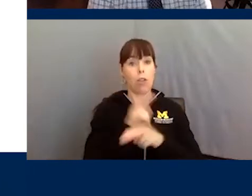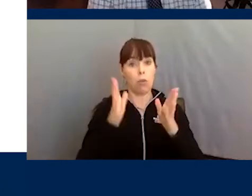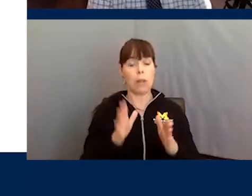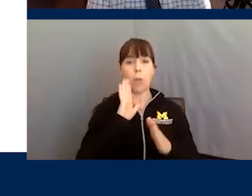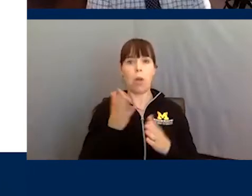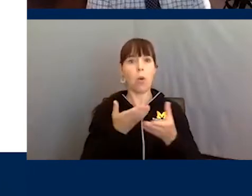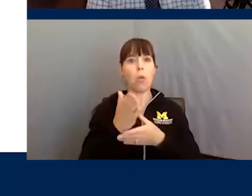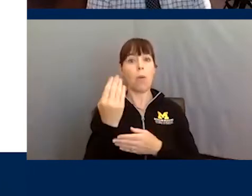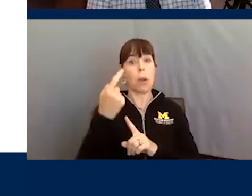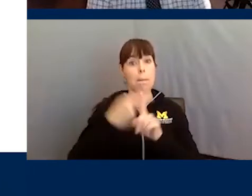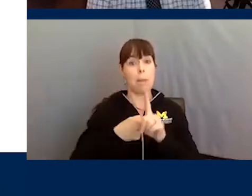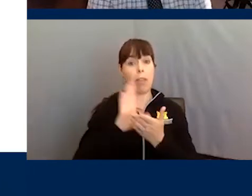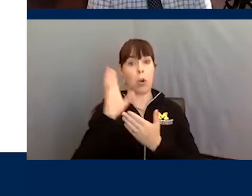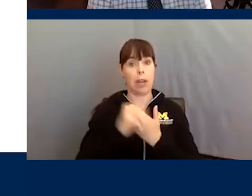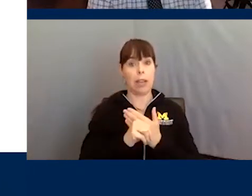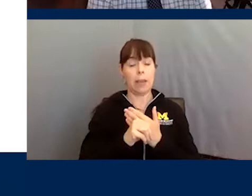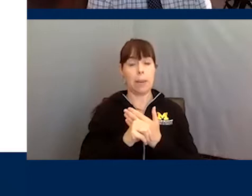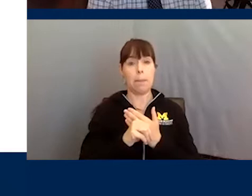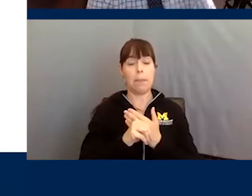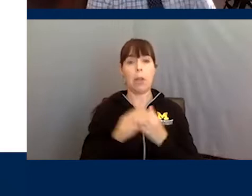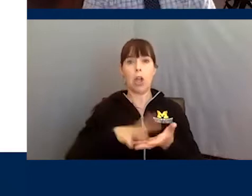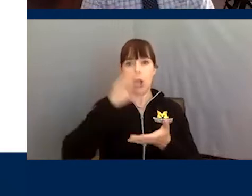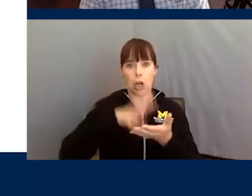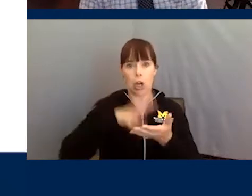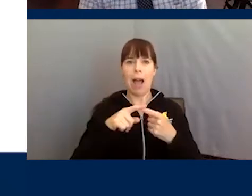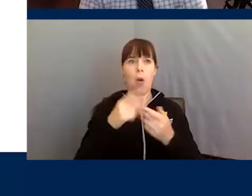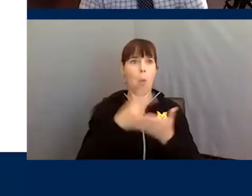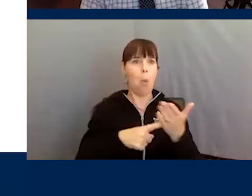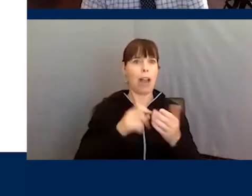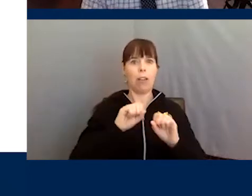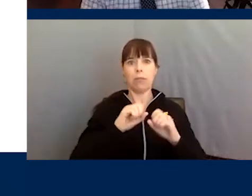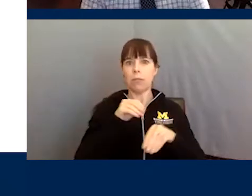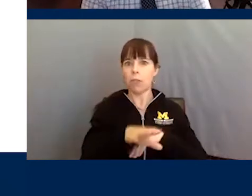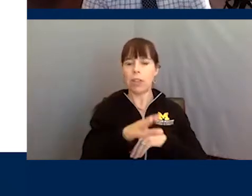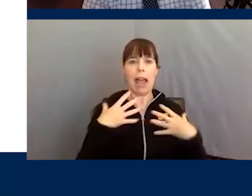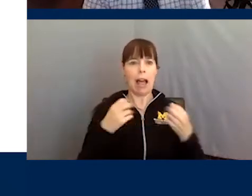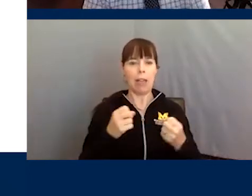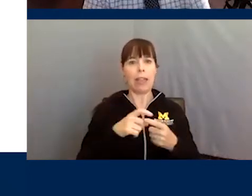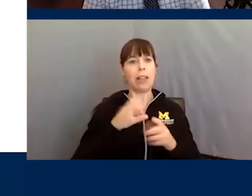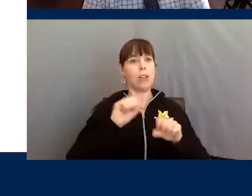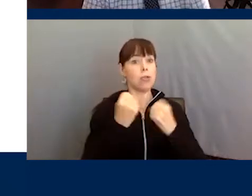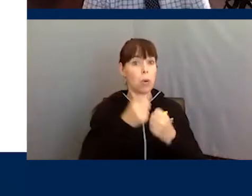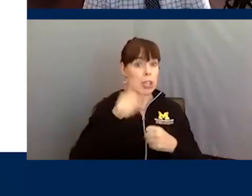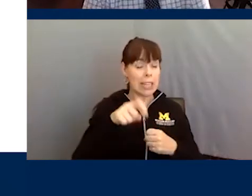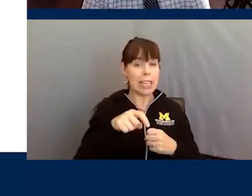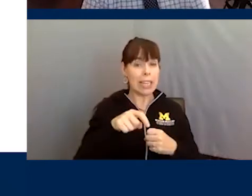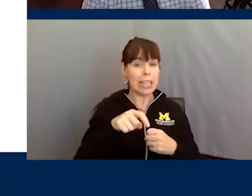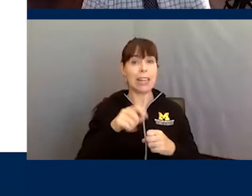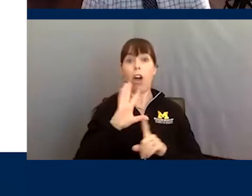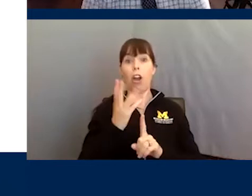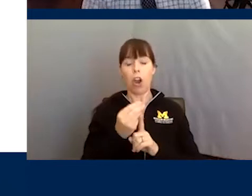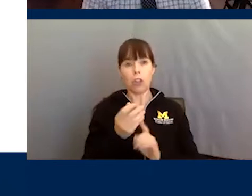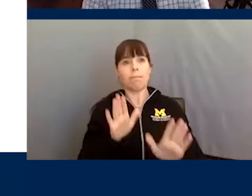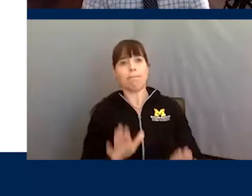a 14-month curriculum, learning about social determinants of health, social needs, cultural humility, and they're all going to